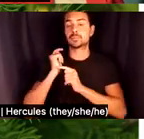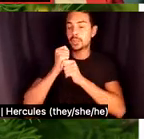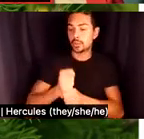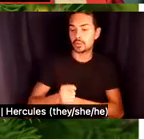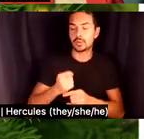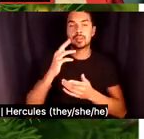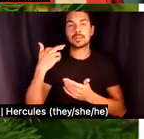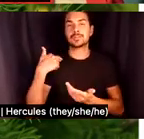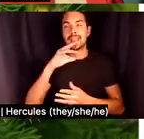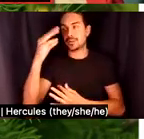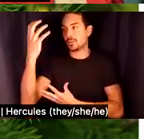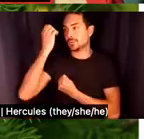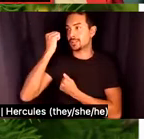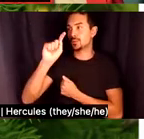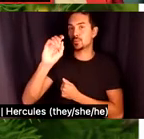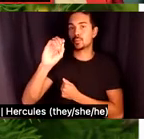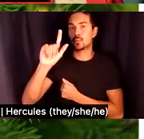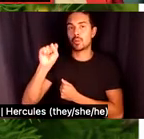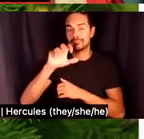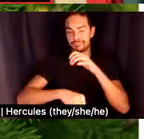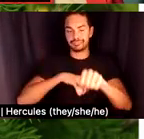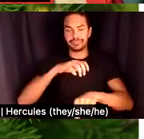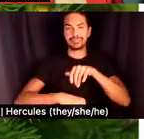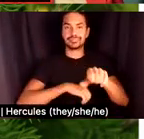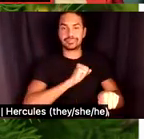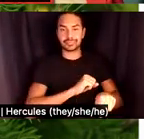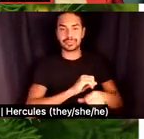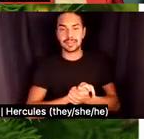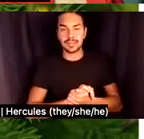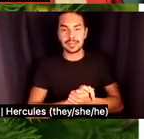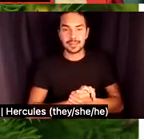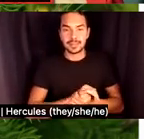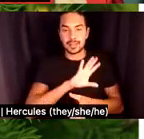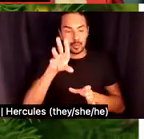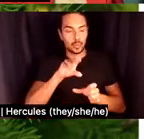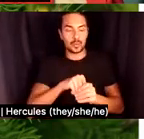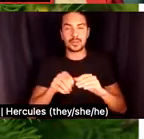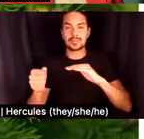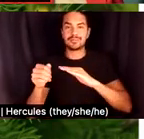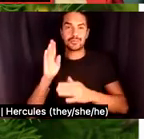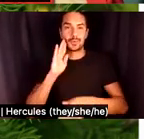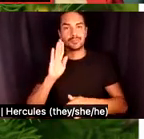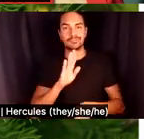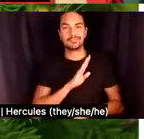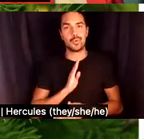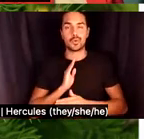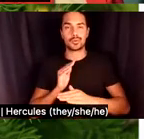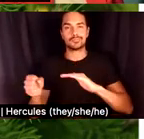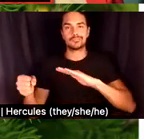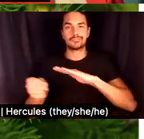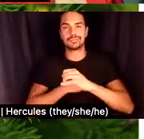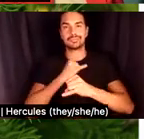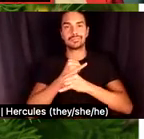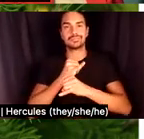tools of colonization, and those who, led the boarding schools, including the Catholic Church, the Lutheran Church, and many, many others, and how religion